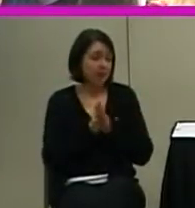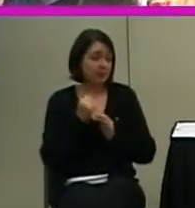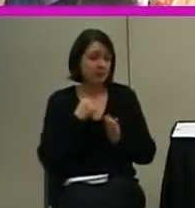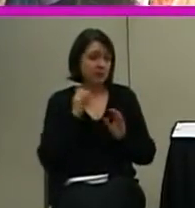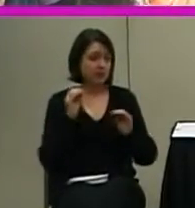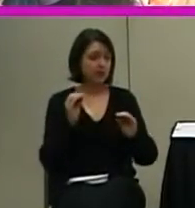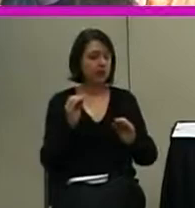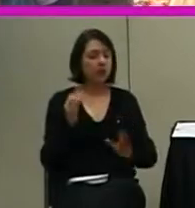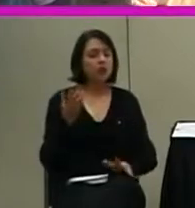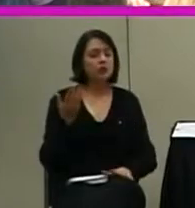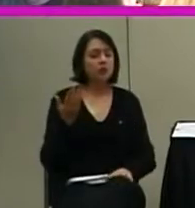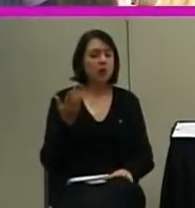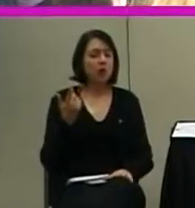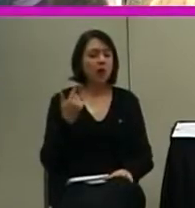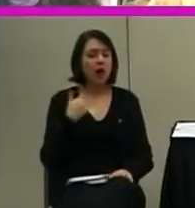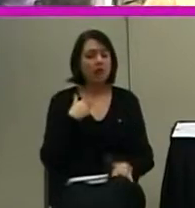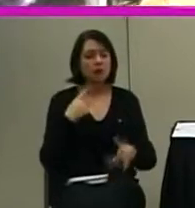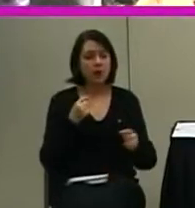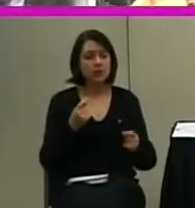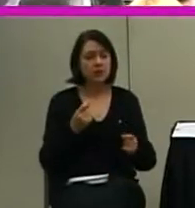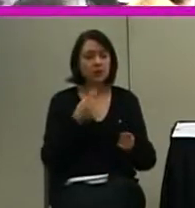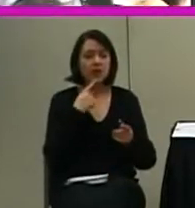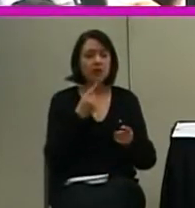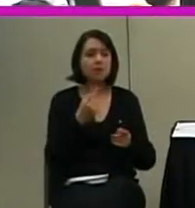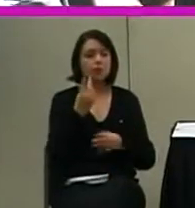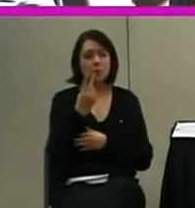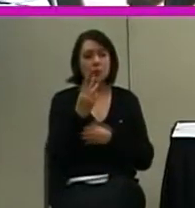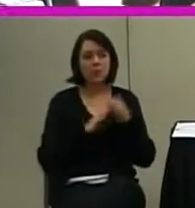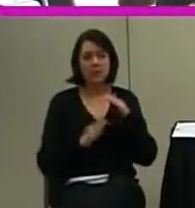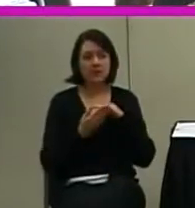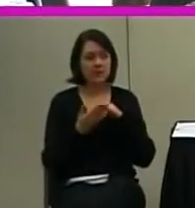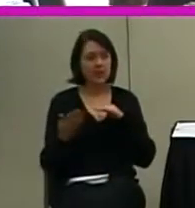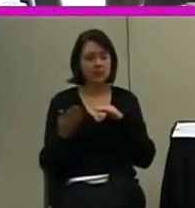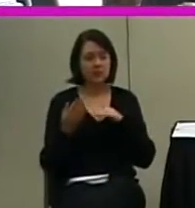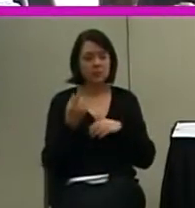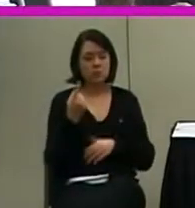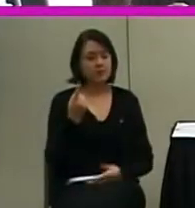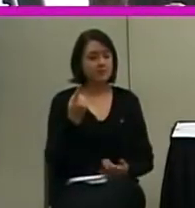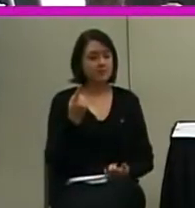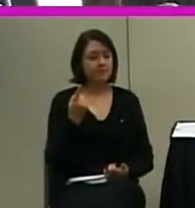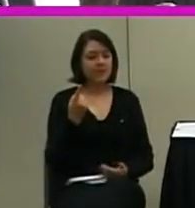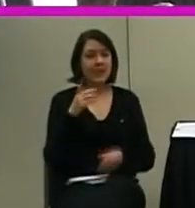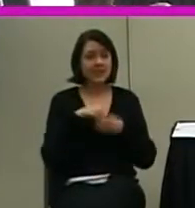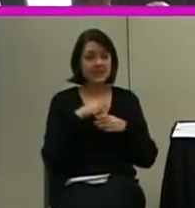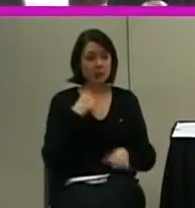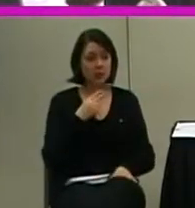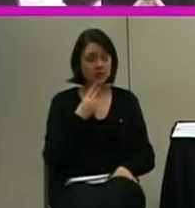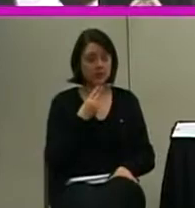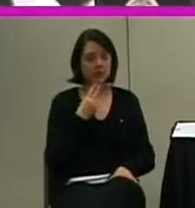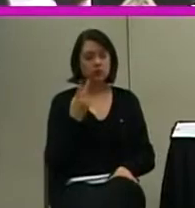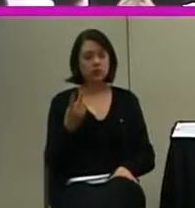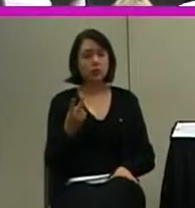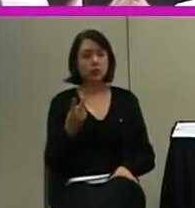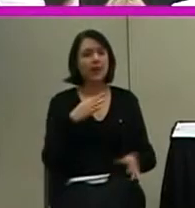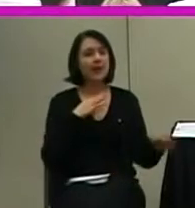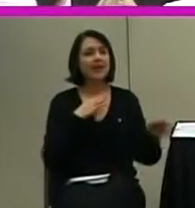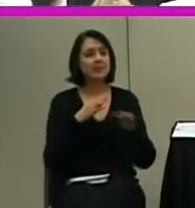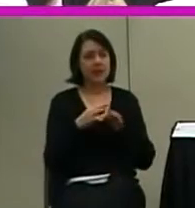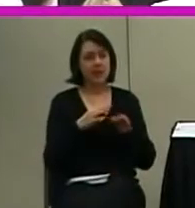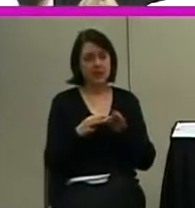teach. So I'm trying to give them 2 basic things. 1, inside voice, and 2,